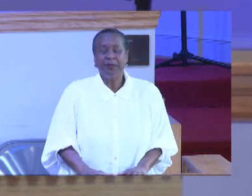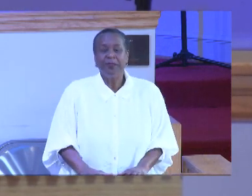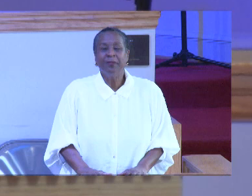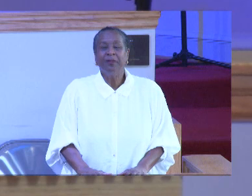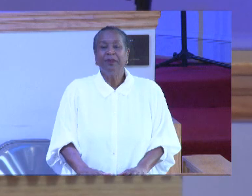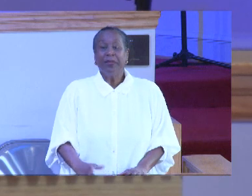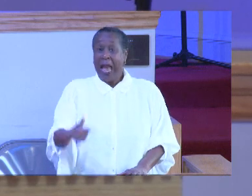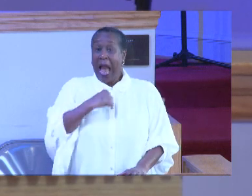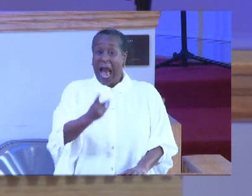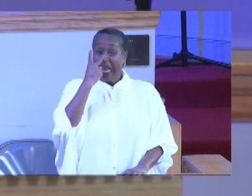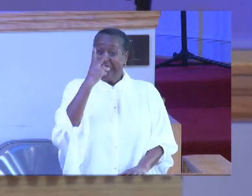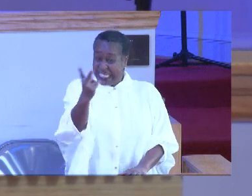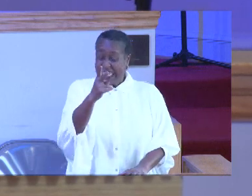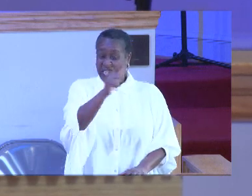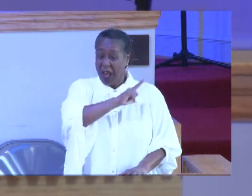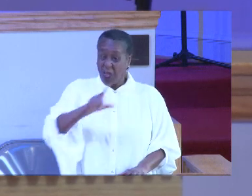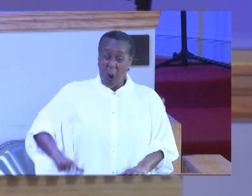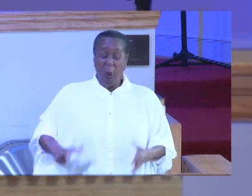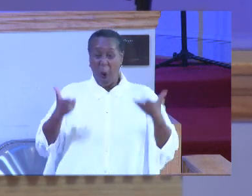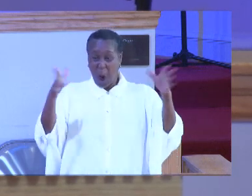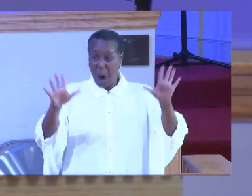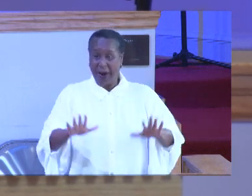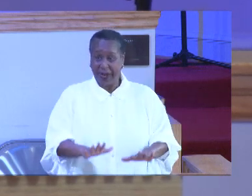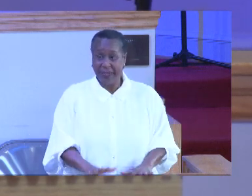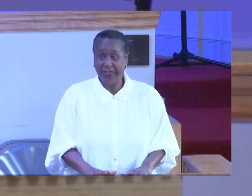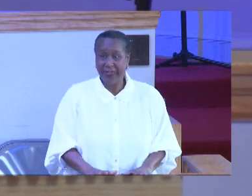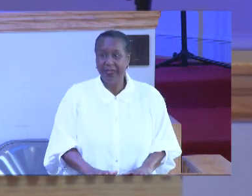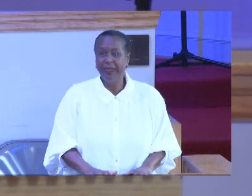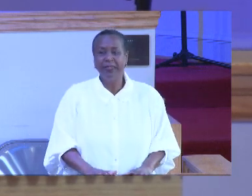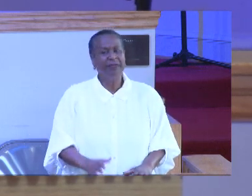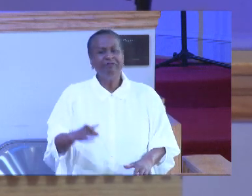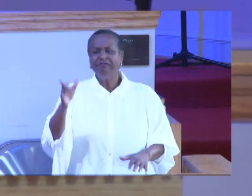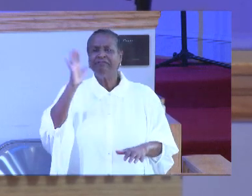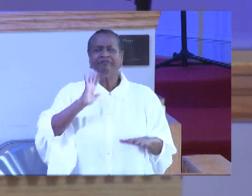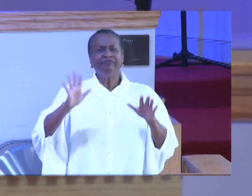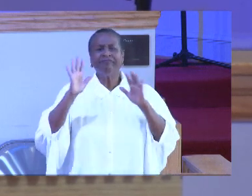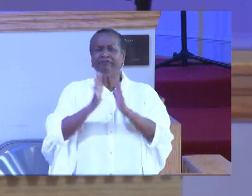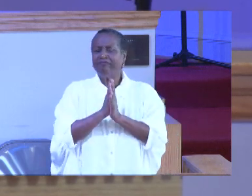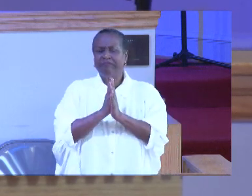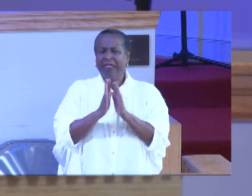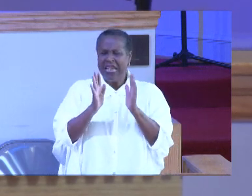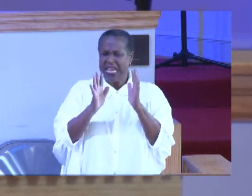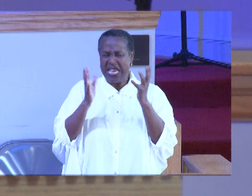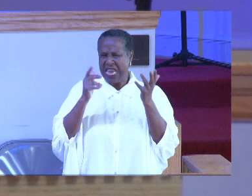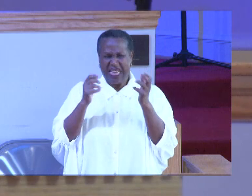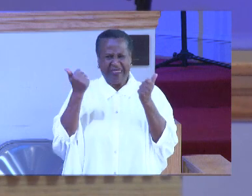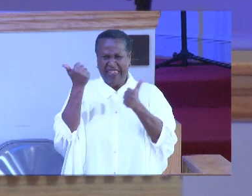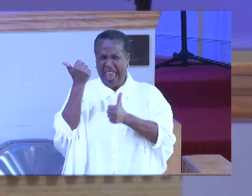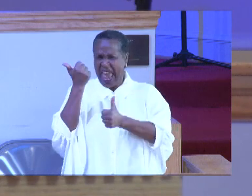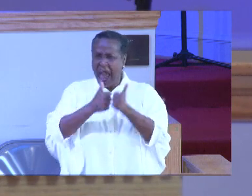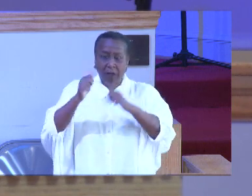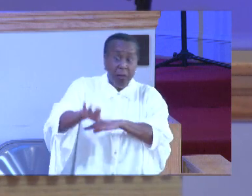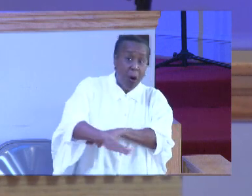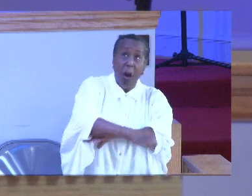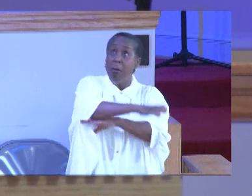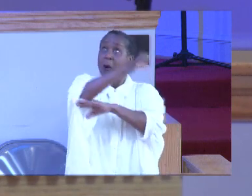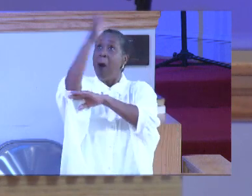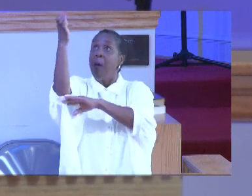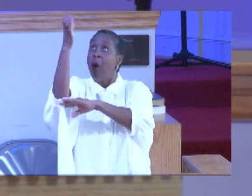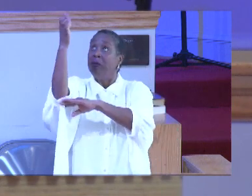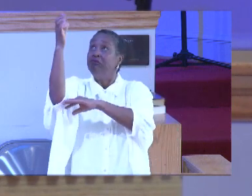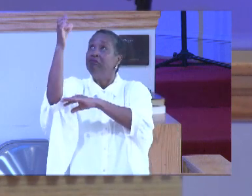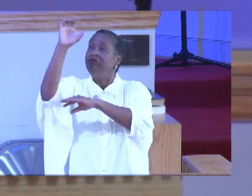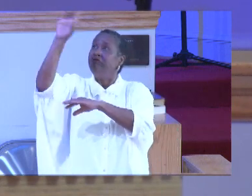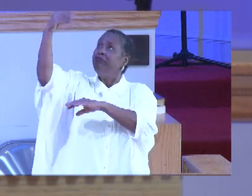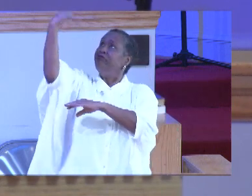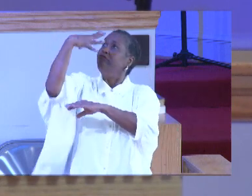camps. I've seen the Lord in the glitter and glimpse of every sunrise. I have